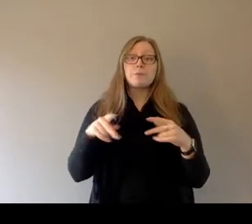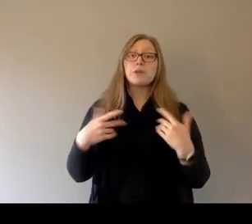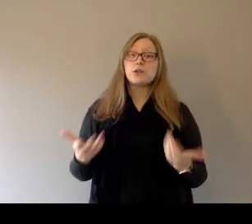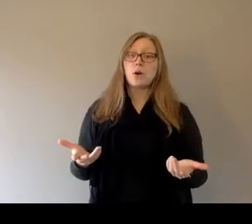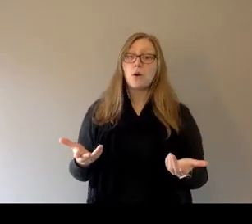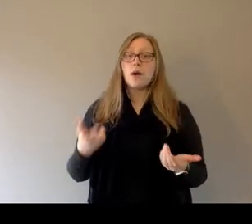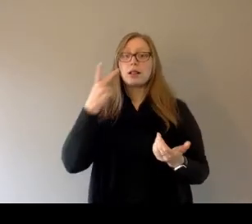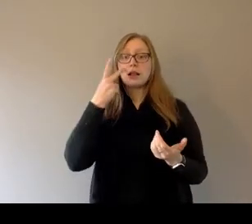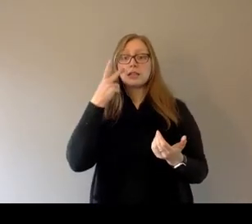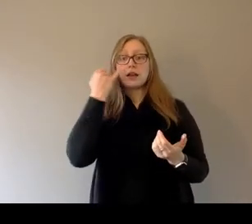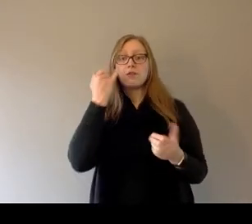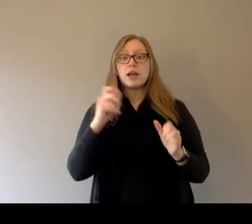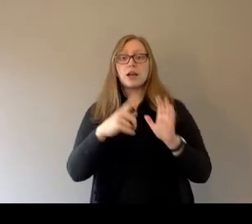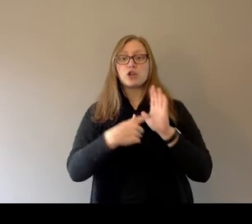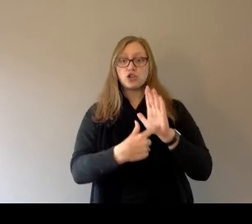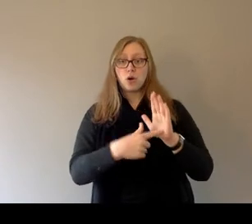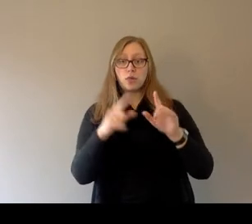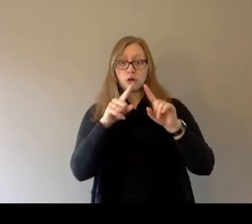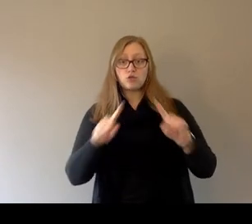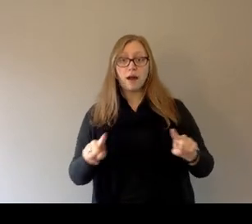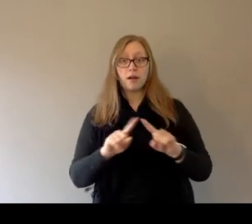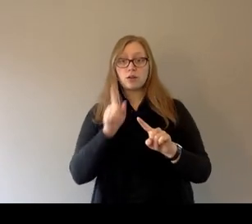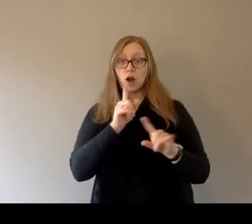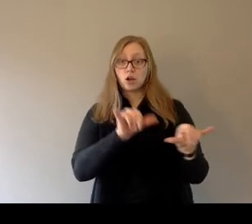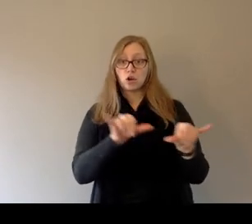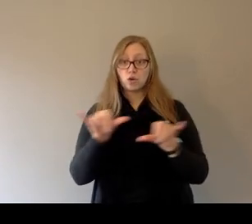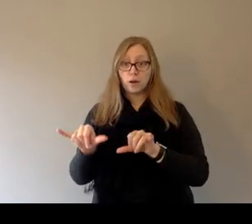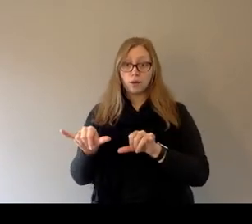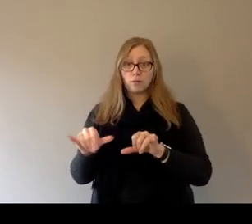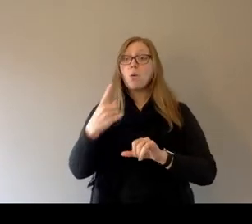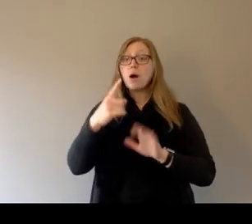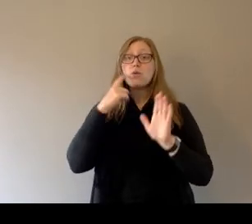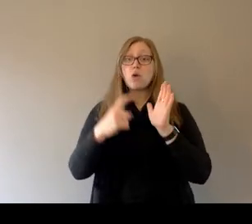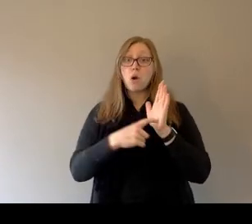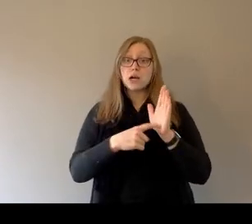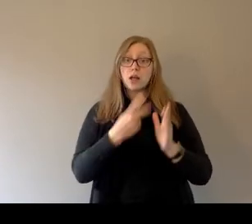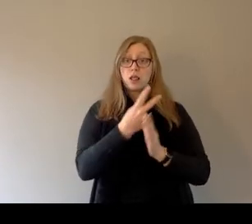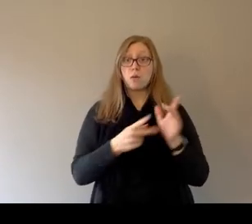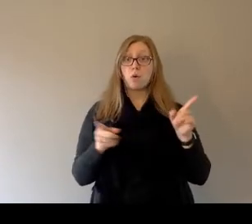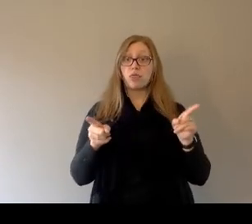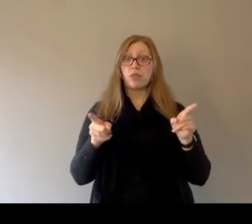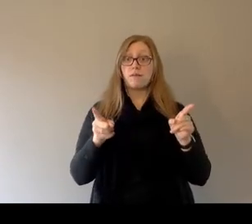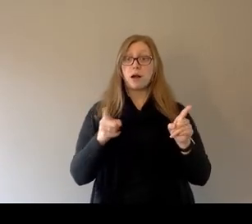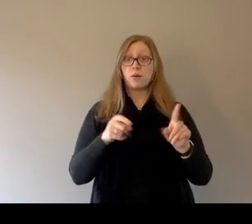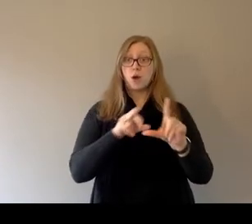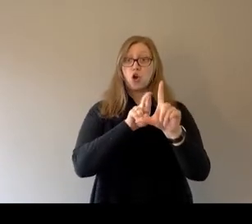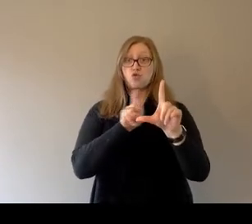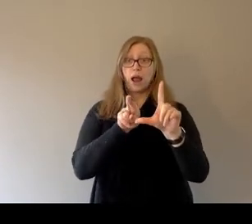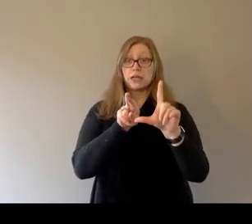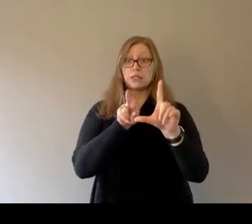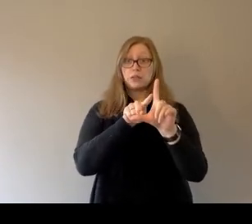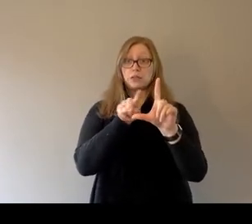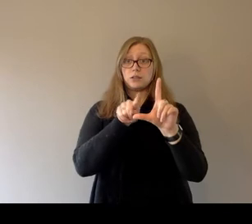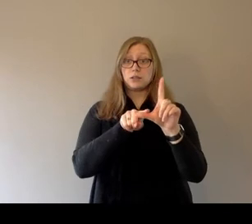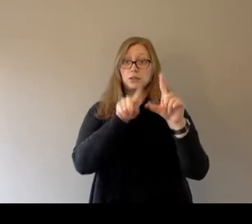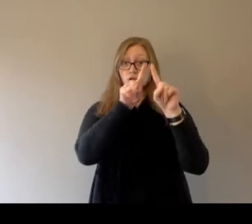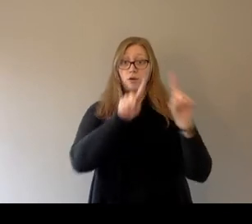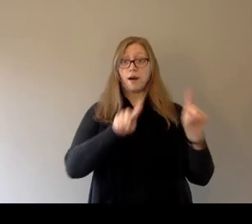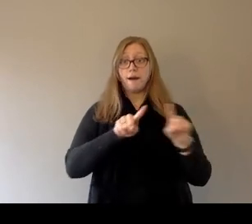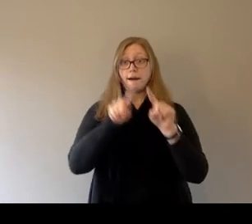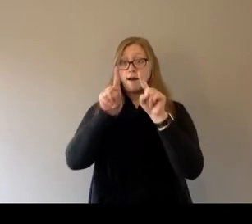that these triangles are congruent. Now, one thing you notice right away is that these are right triangles. So you might be thinking, oh, I'm going to